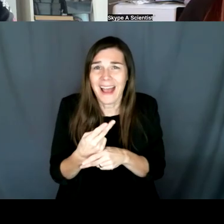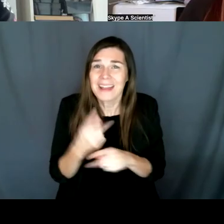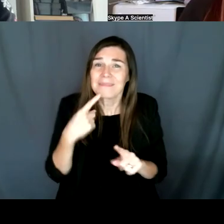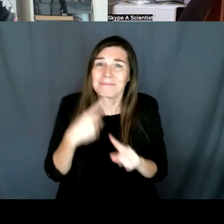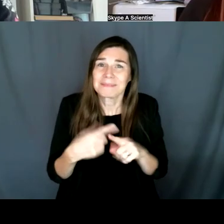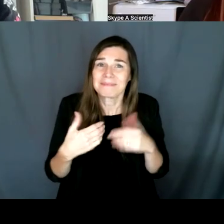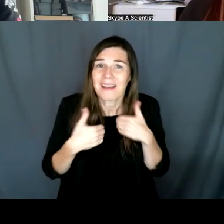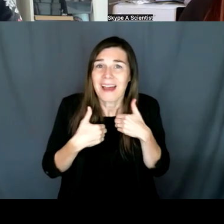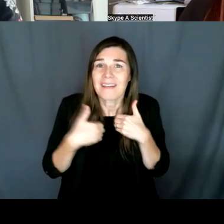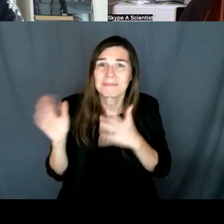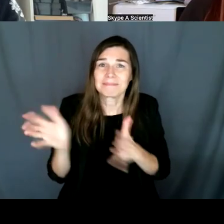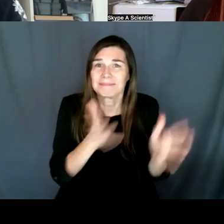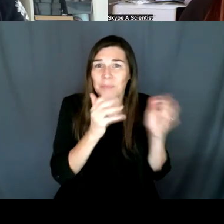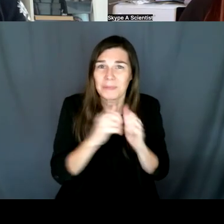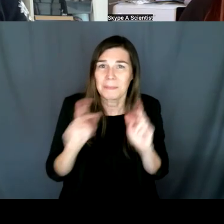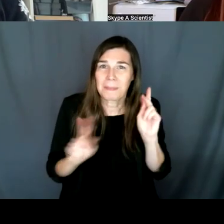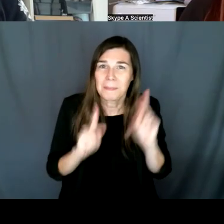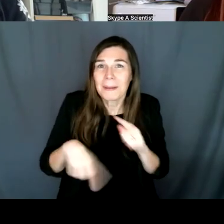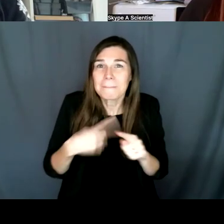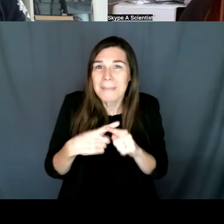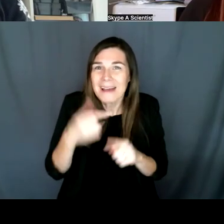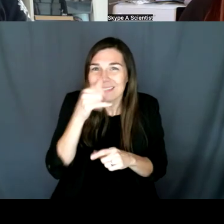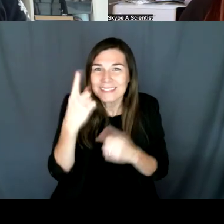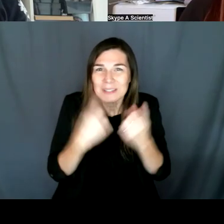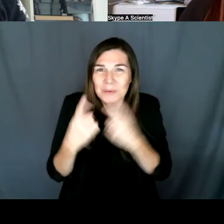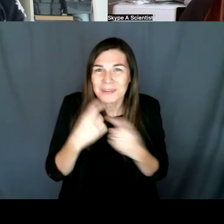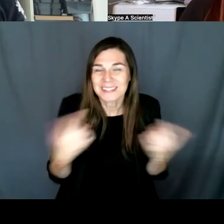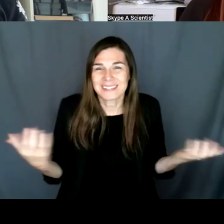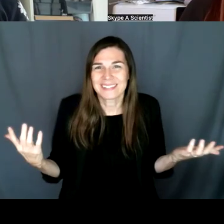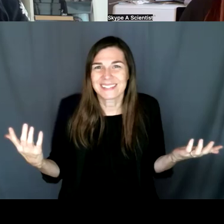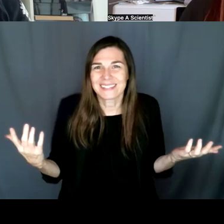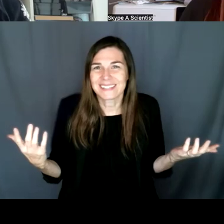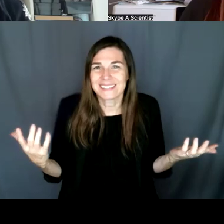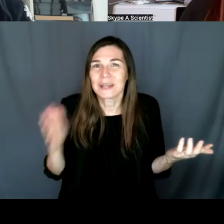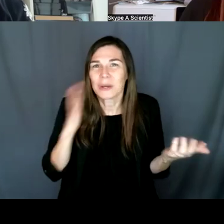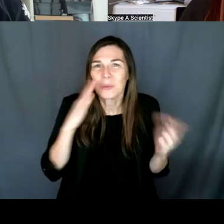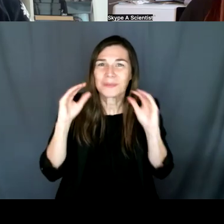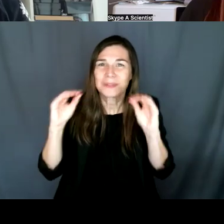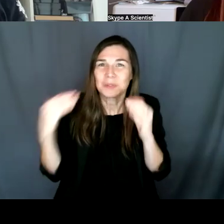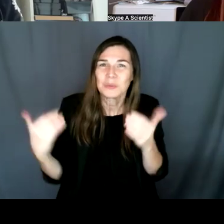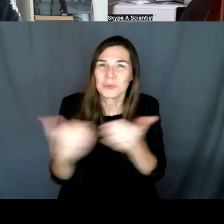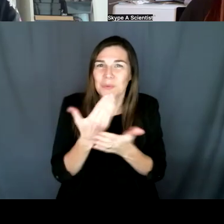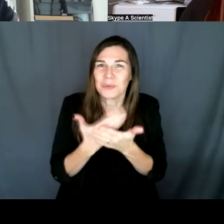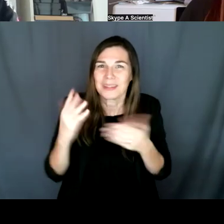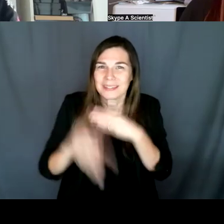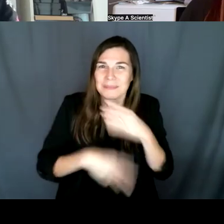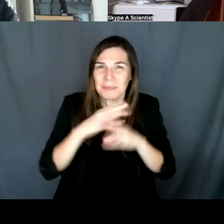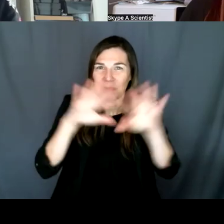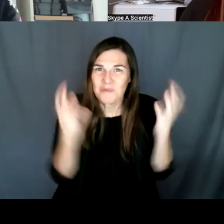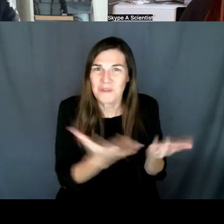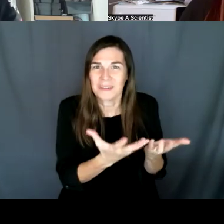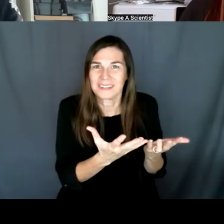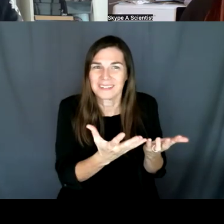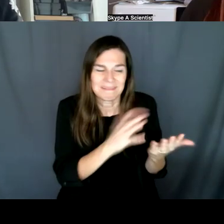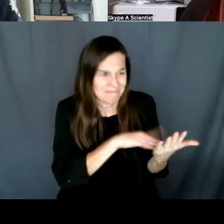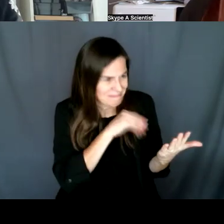conversations with people about those silly questions, it can teach you something new about the world, but more importantly, teaches you